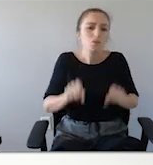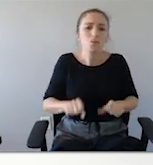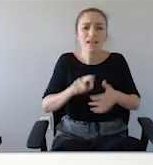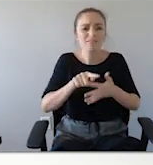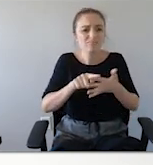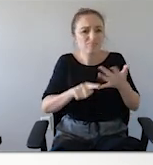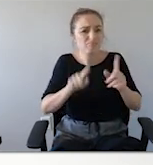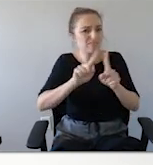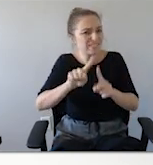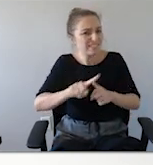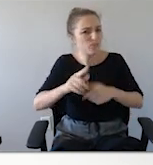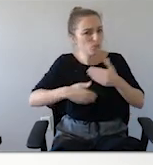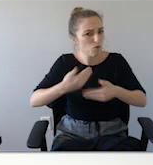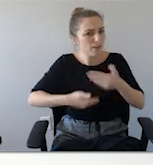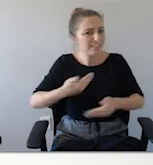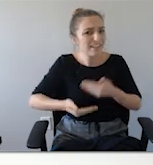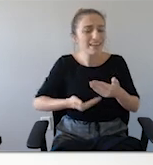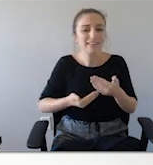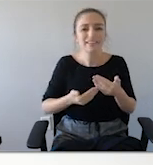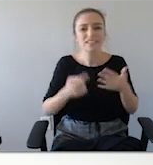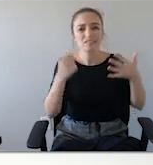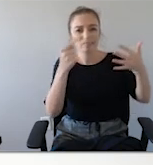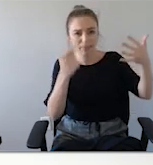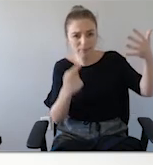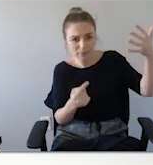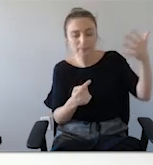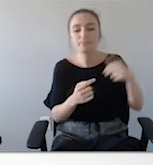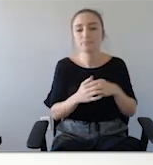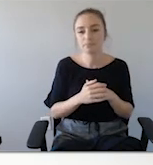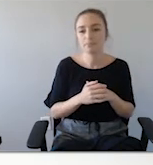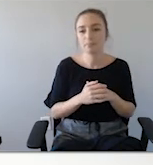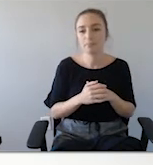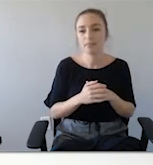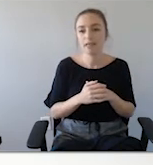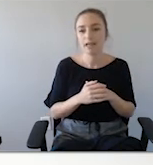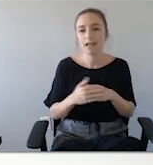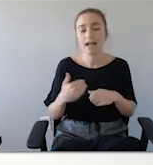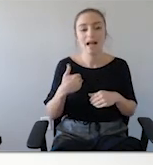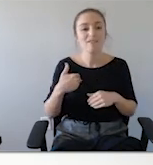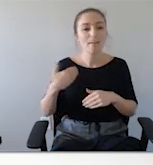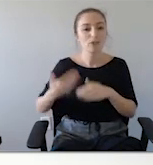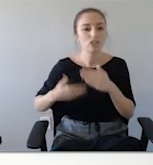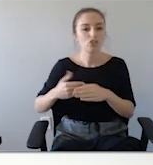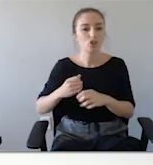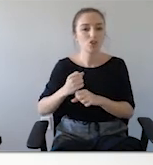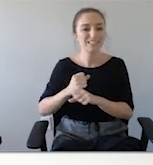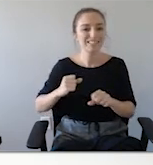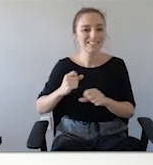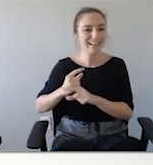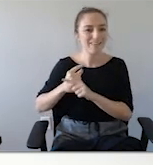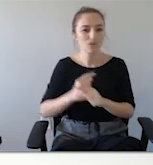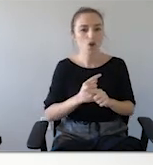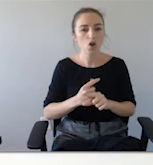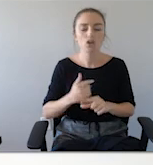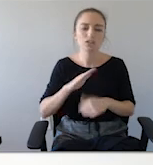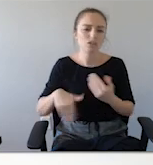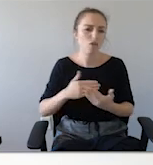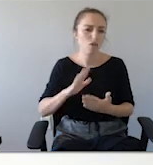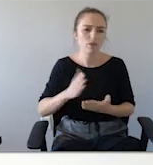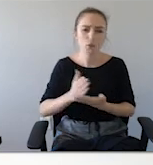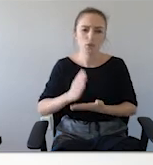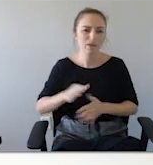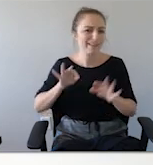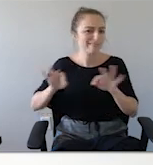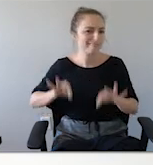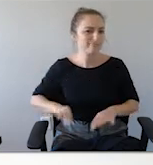safeguards is where your rights are, and it describes these things. After the meeting, so you're going to talk about your successes, let the other